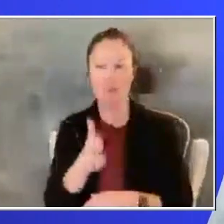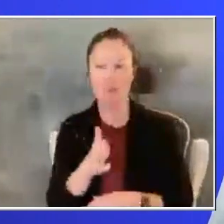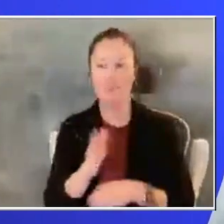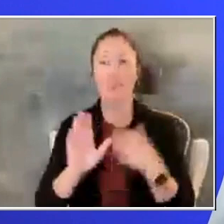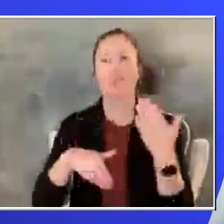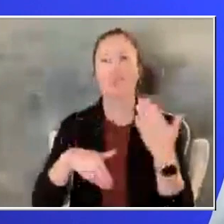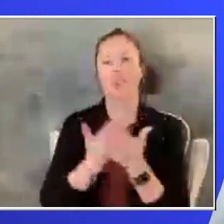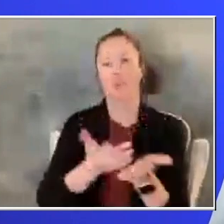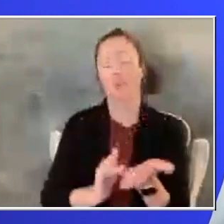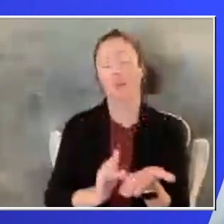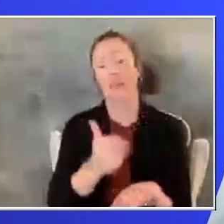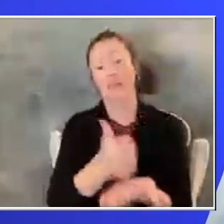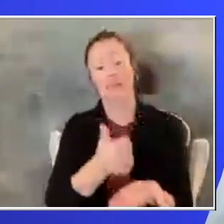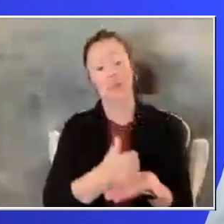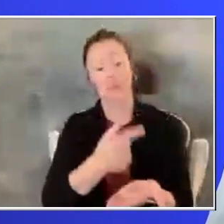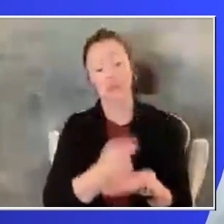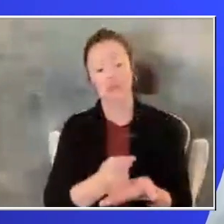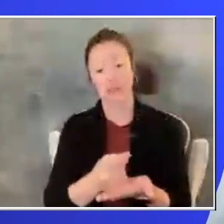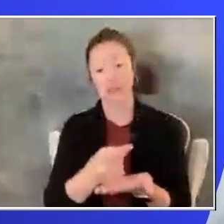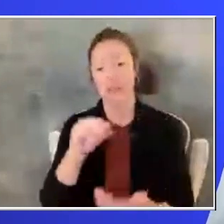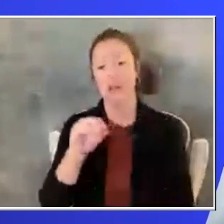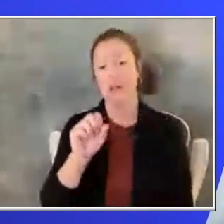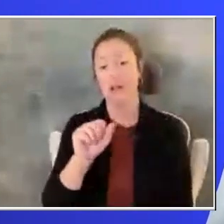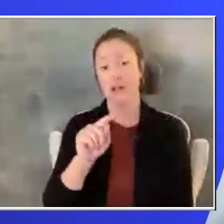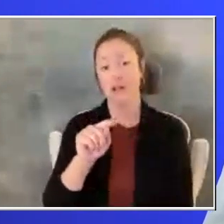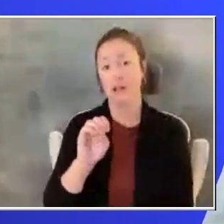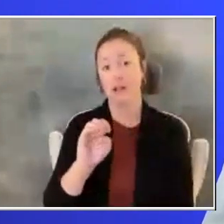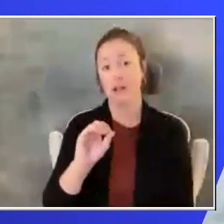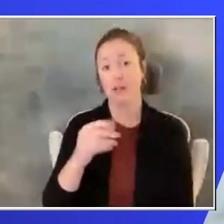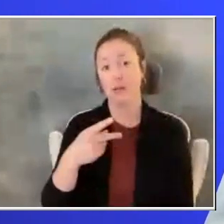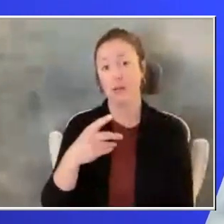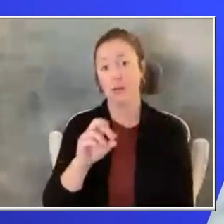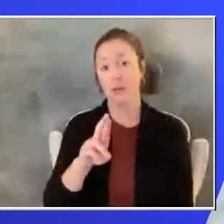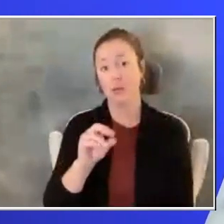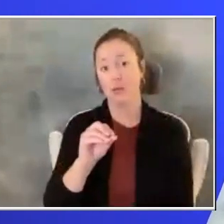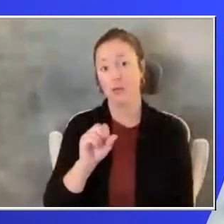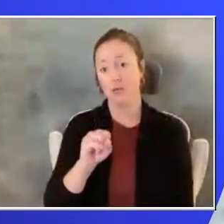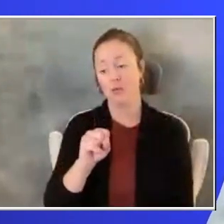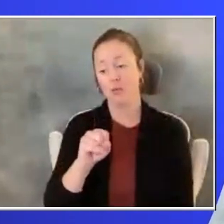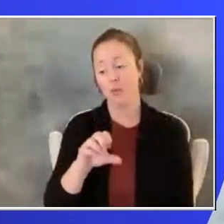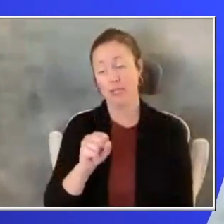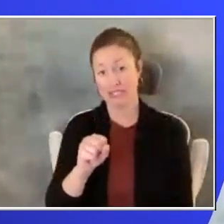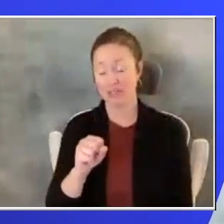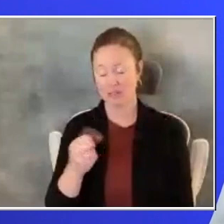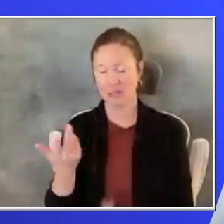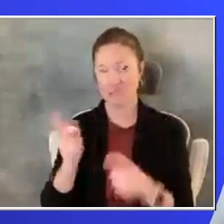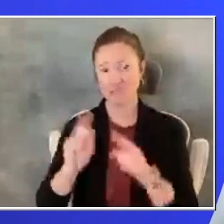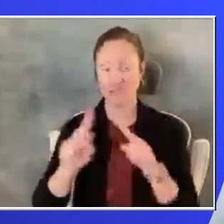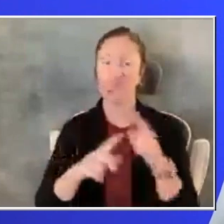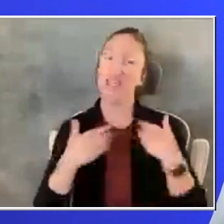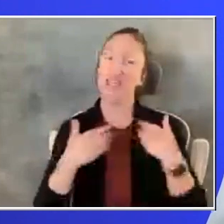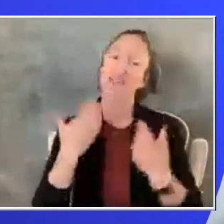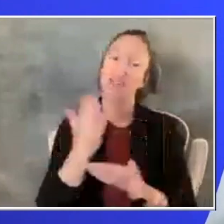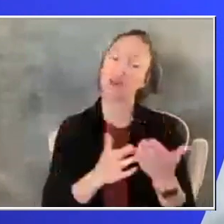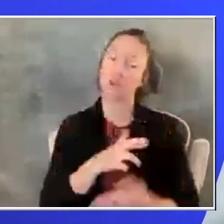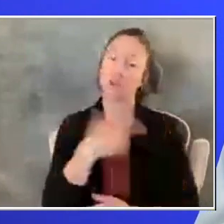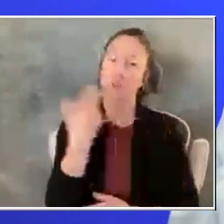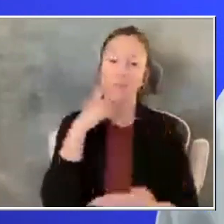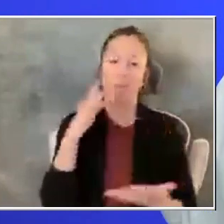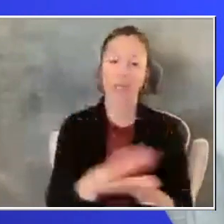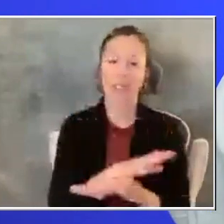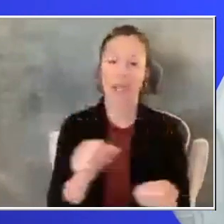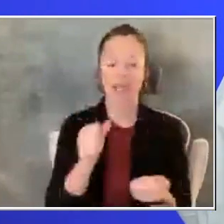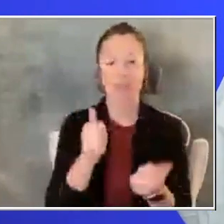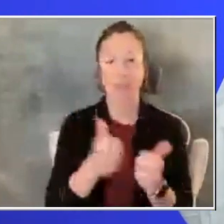treat osteoporosis, like Boniva and others, have some risks of damage to some